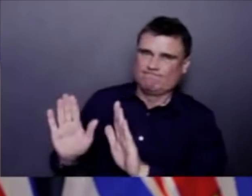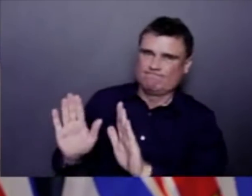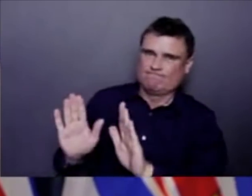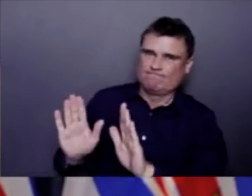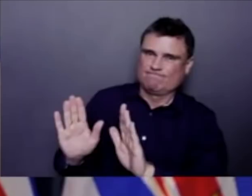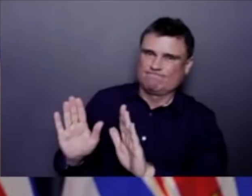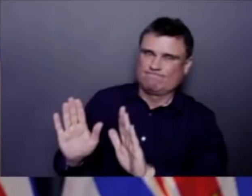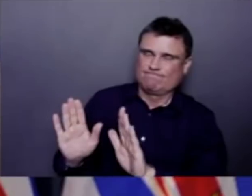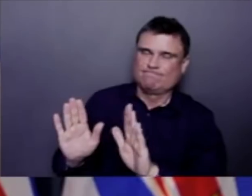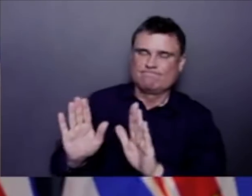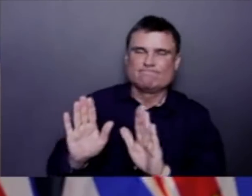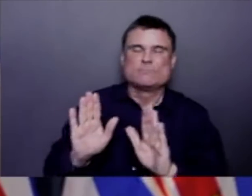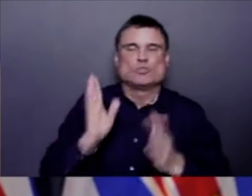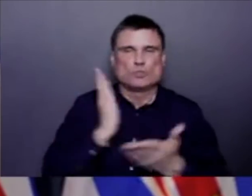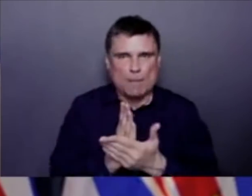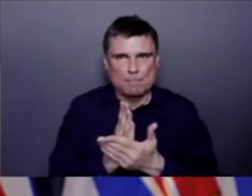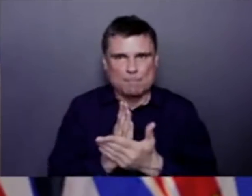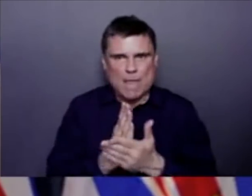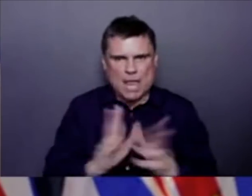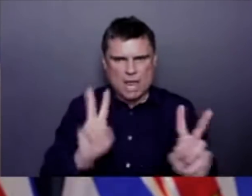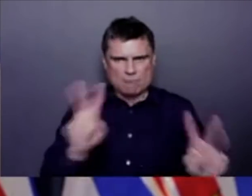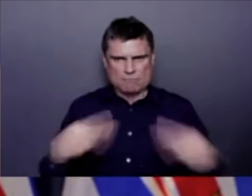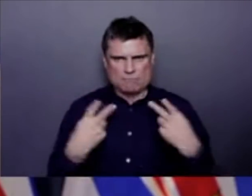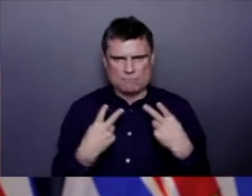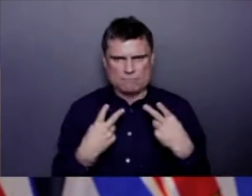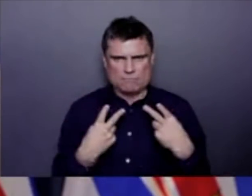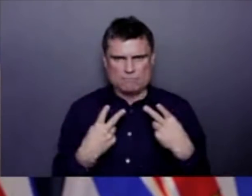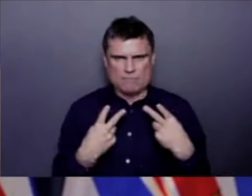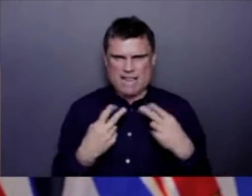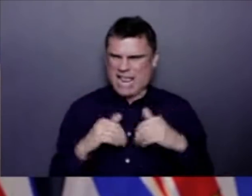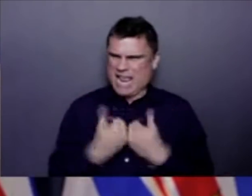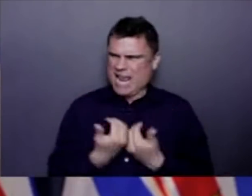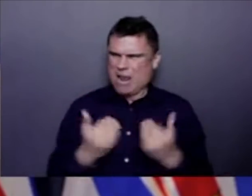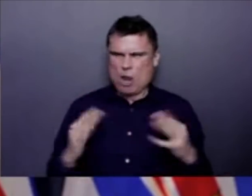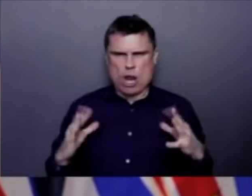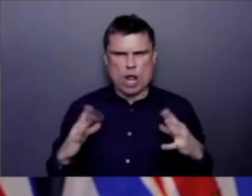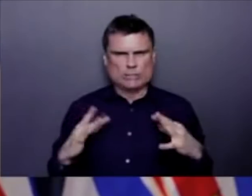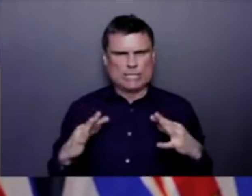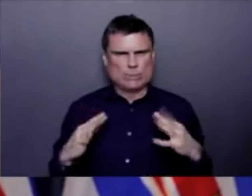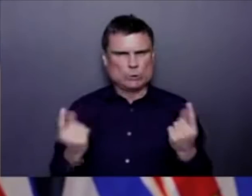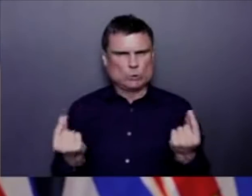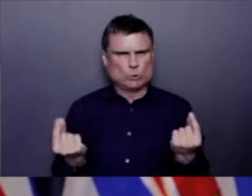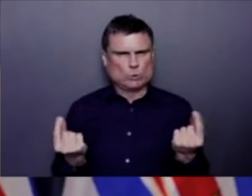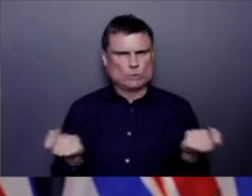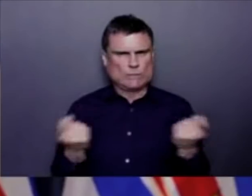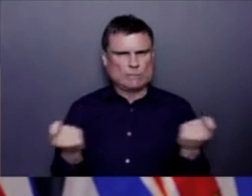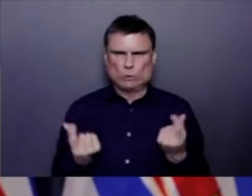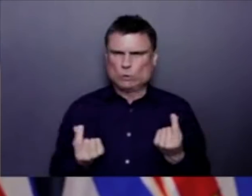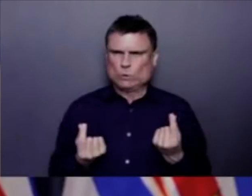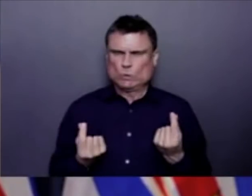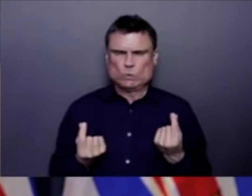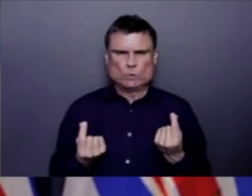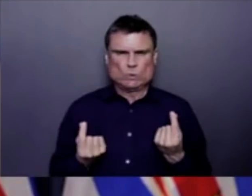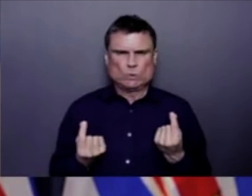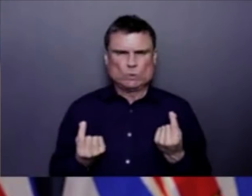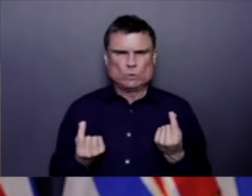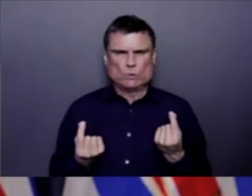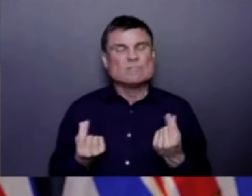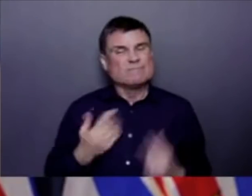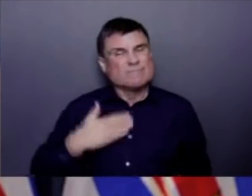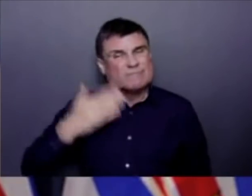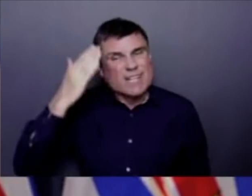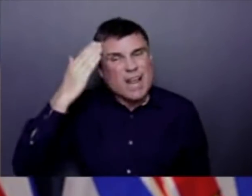recognizes the passing from 2020 to 2021, and I know many people would see the passing of 2020 as